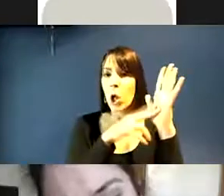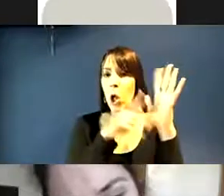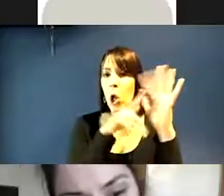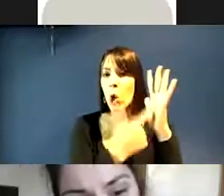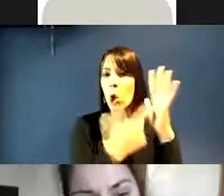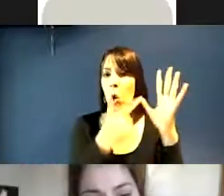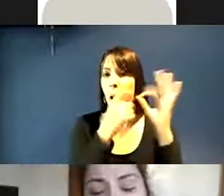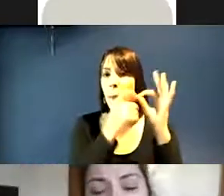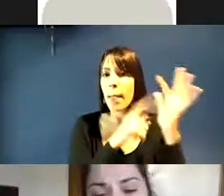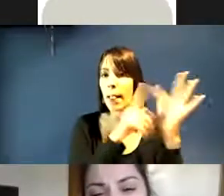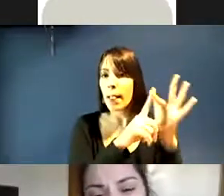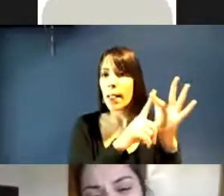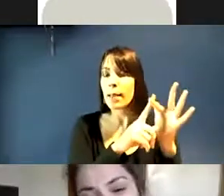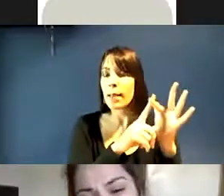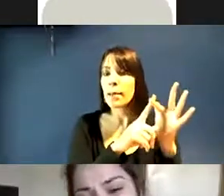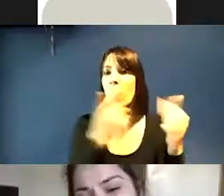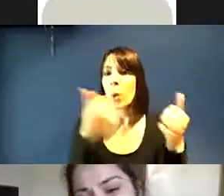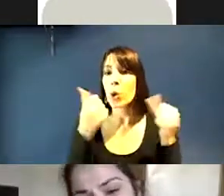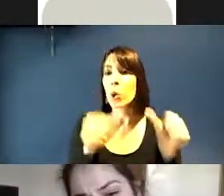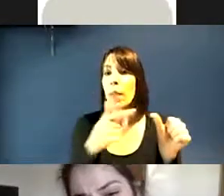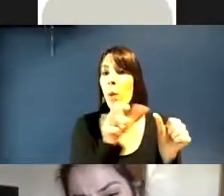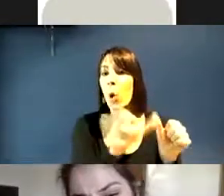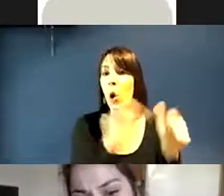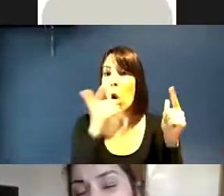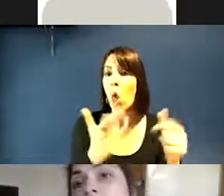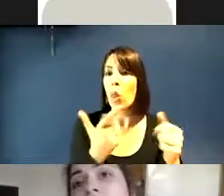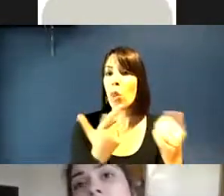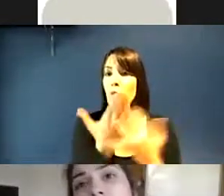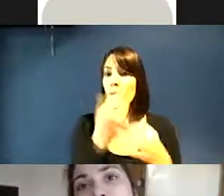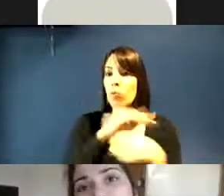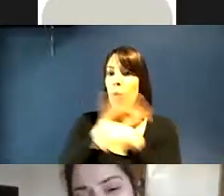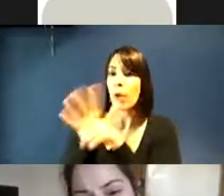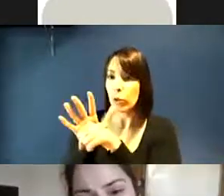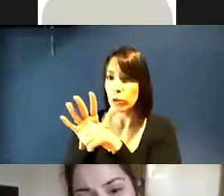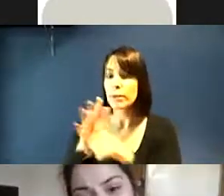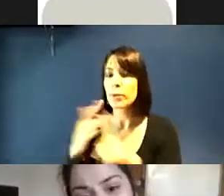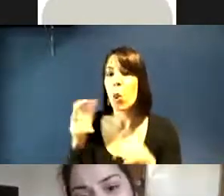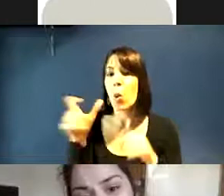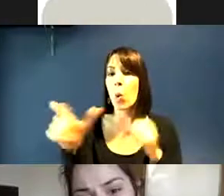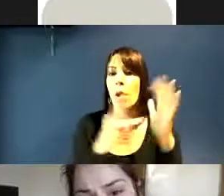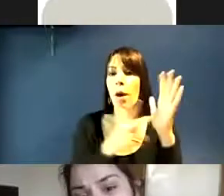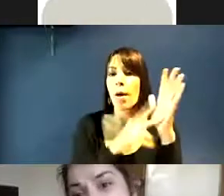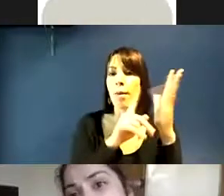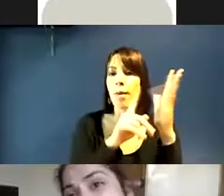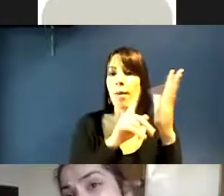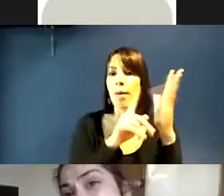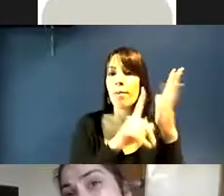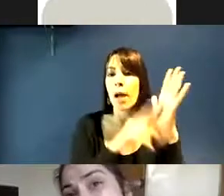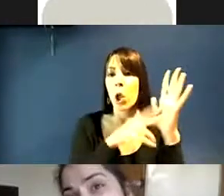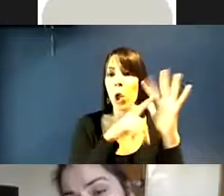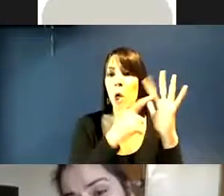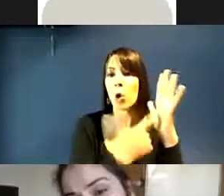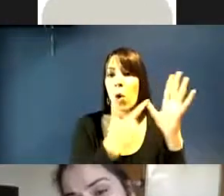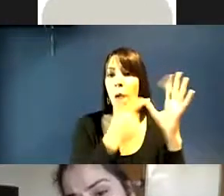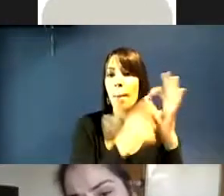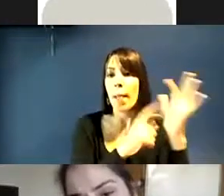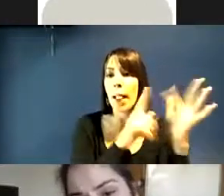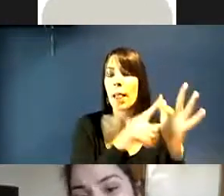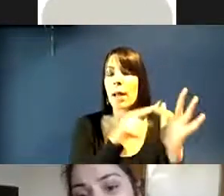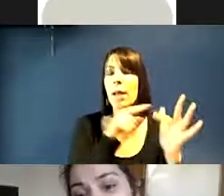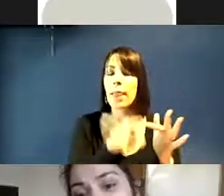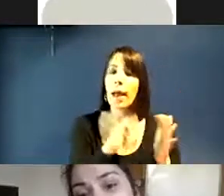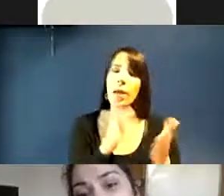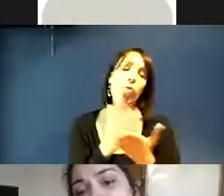So vulnerable, the term vulnerable is another example of deficit language that we can take action to